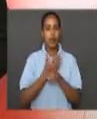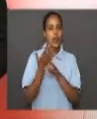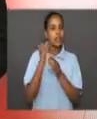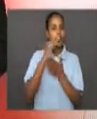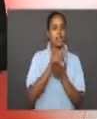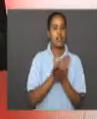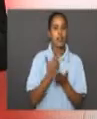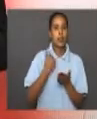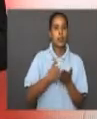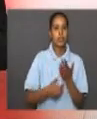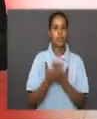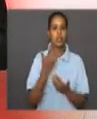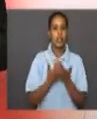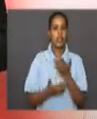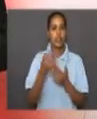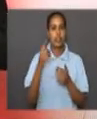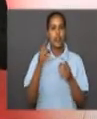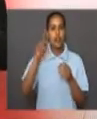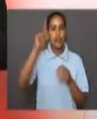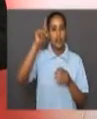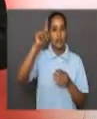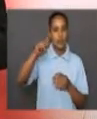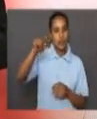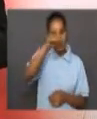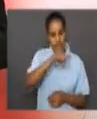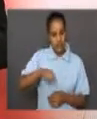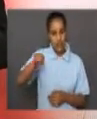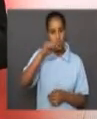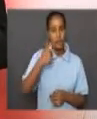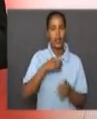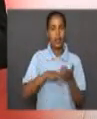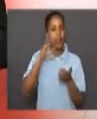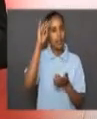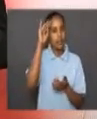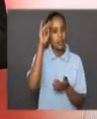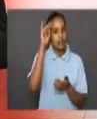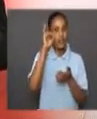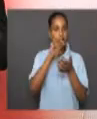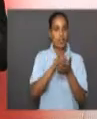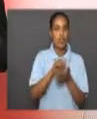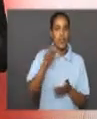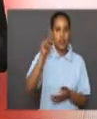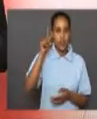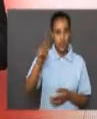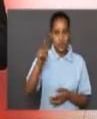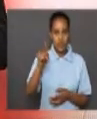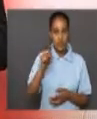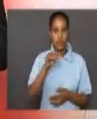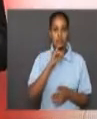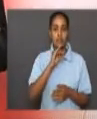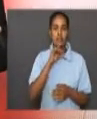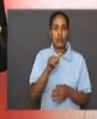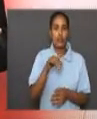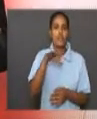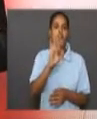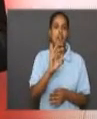last lesson, we discussed the phosphorus cycle. We learned that phosphorus is